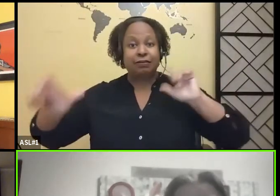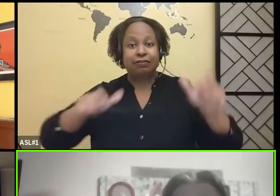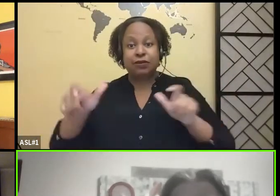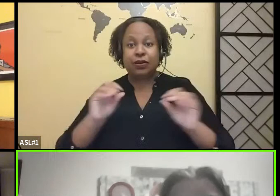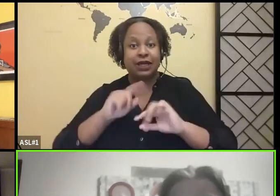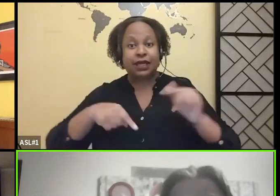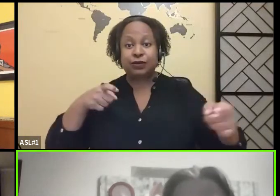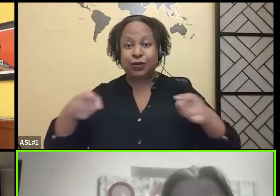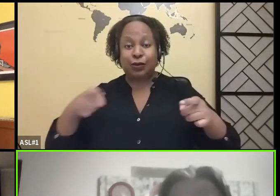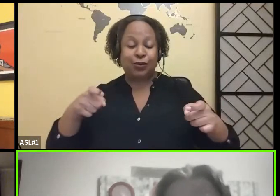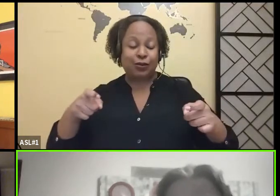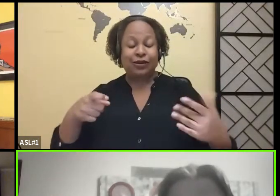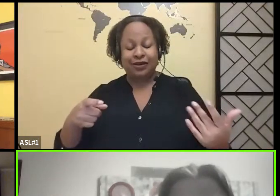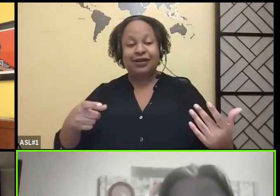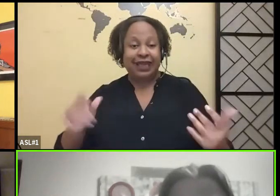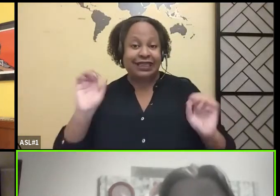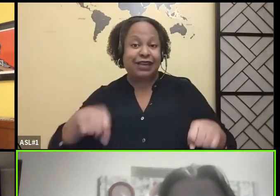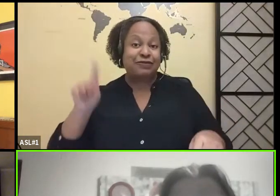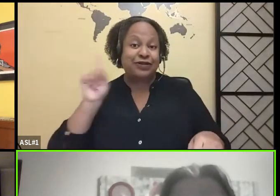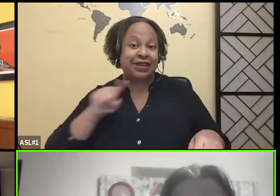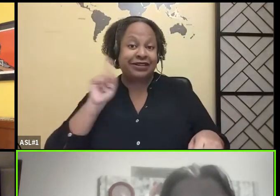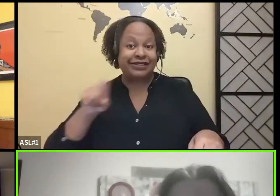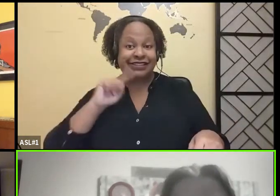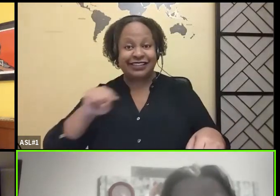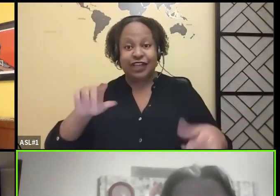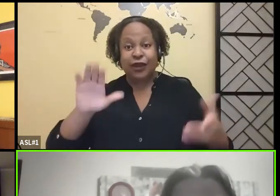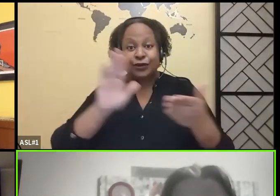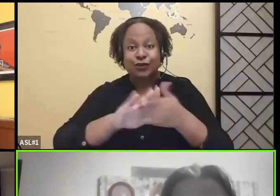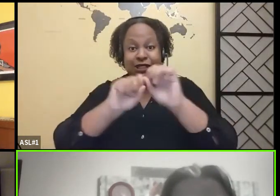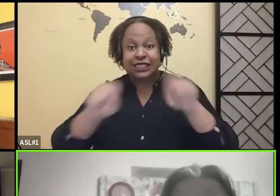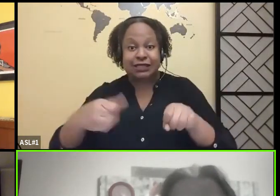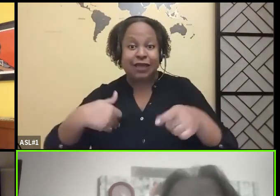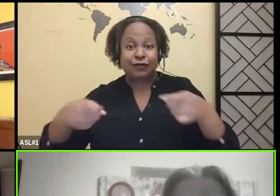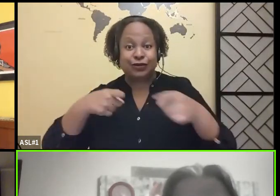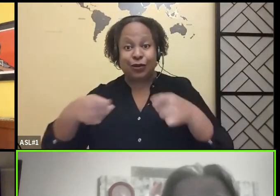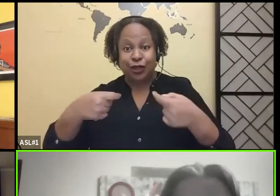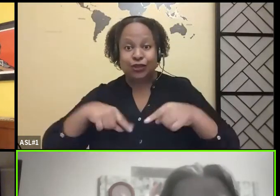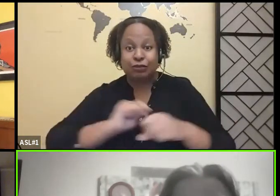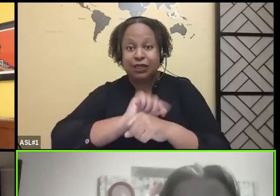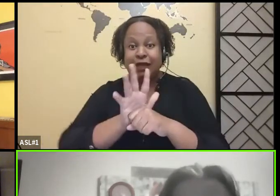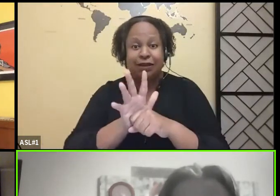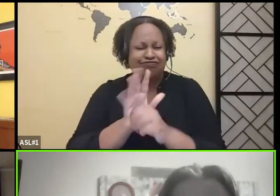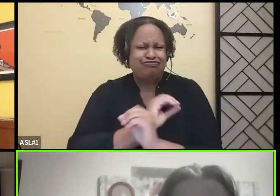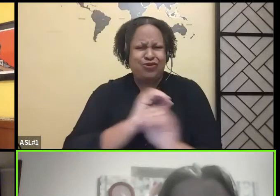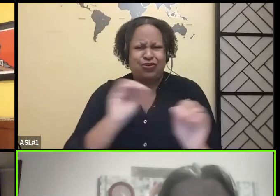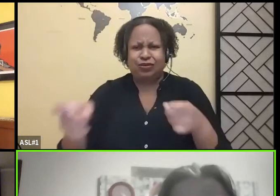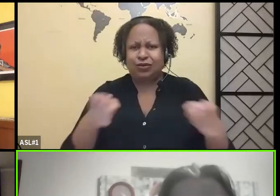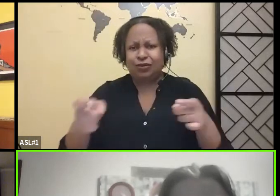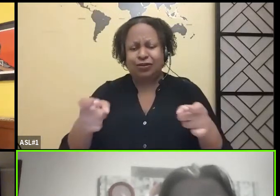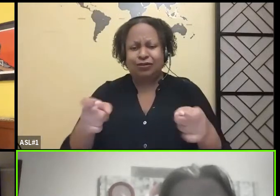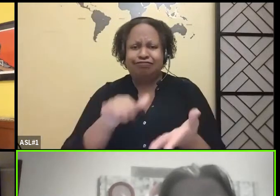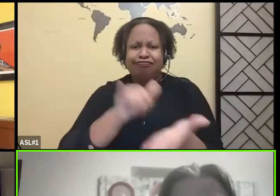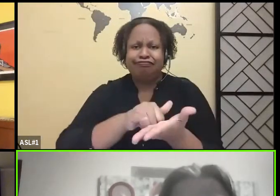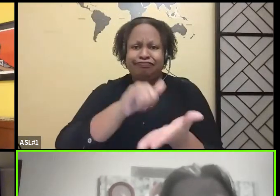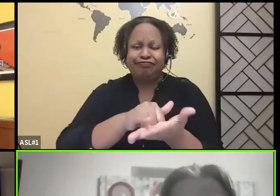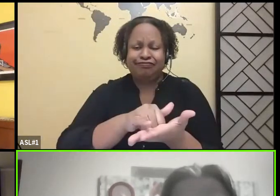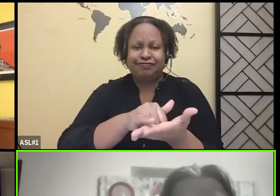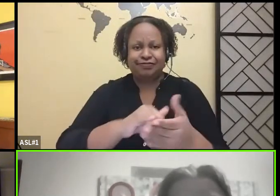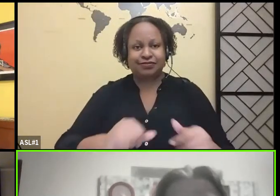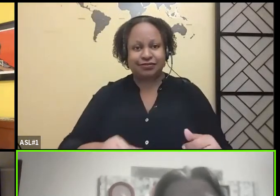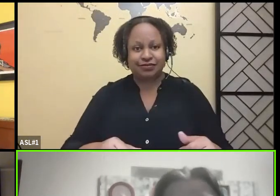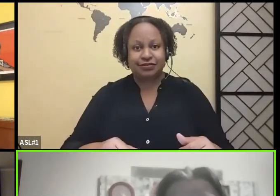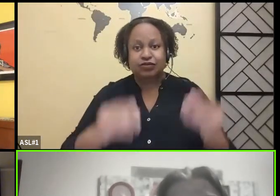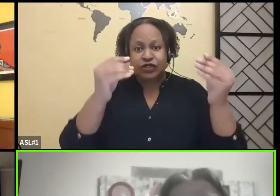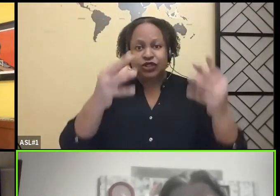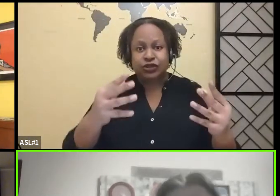we could pretend that there is control over the school systems during a pandemic, but there is not. You know, there are a bunch of